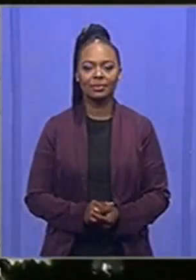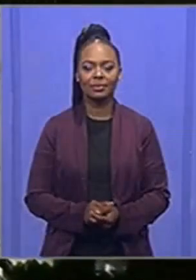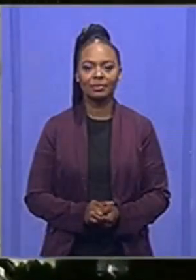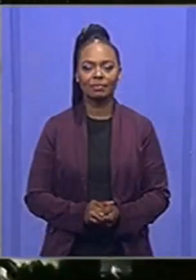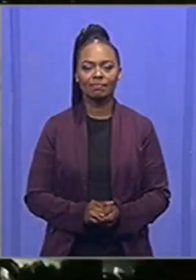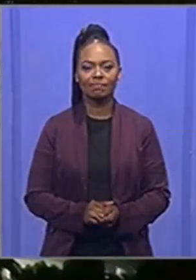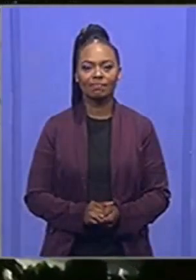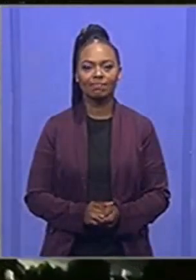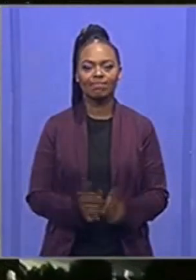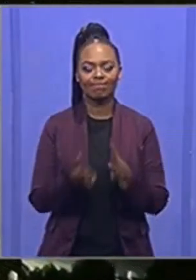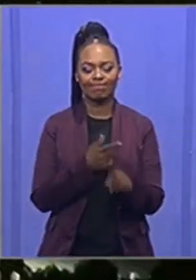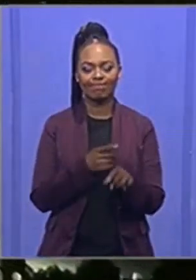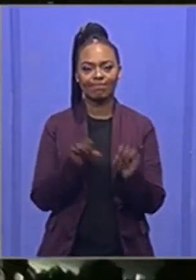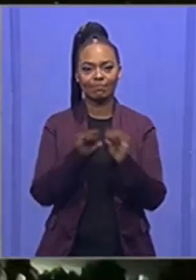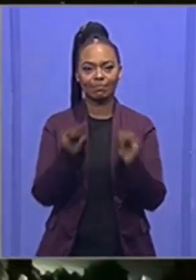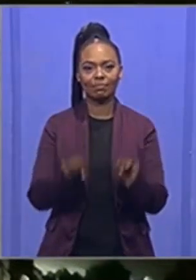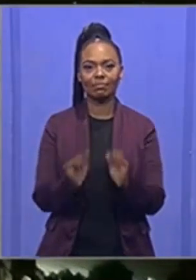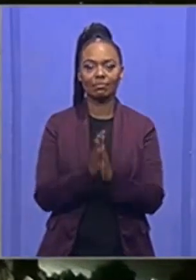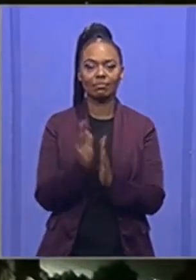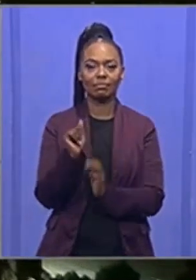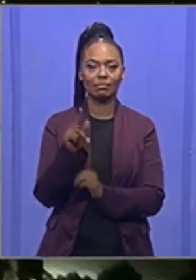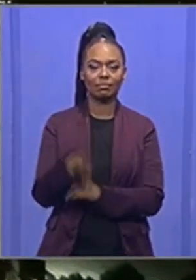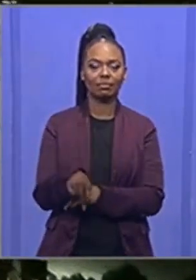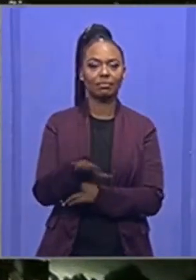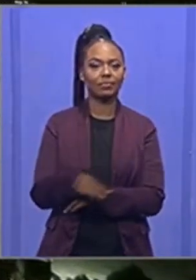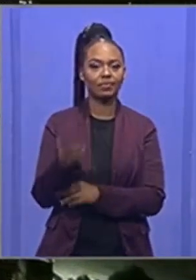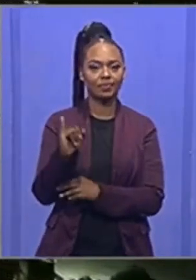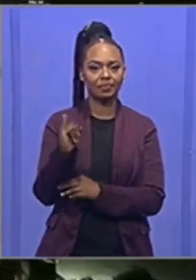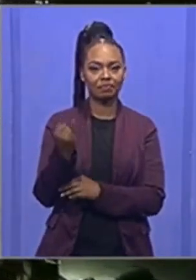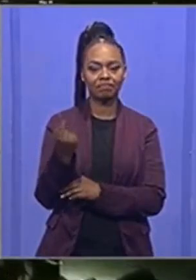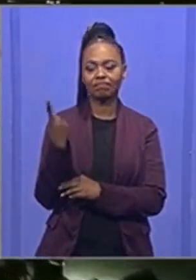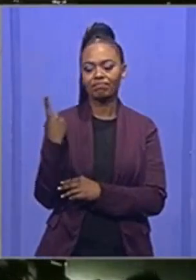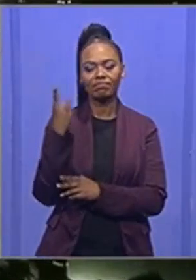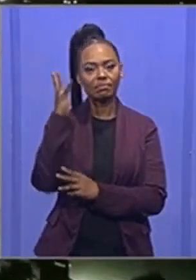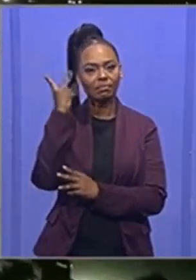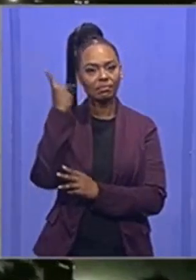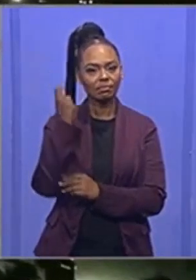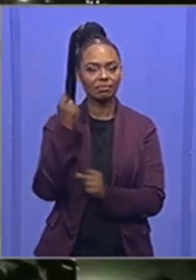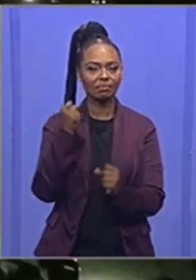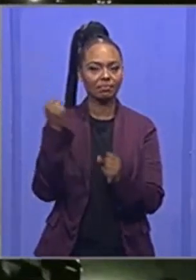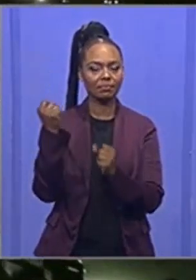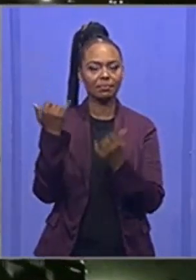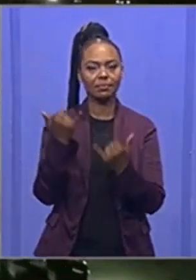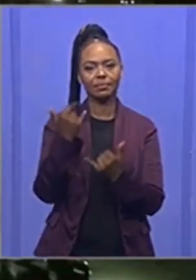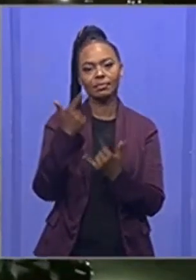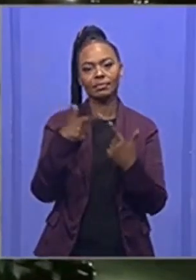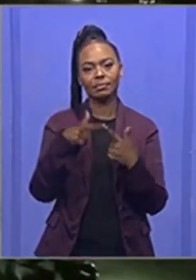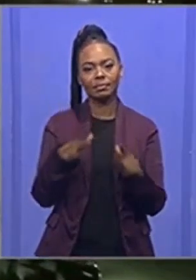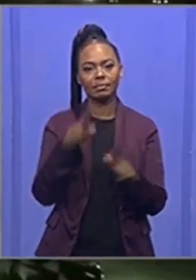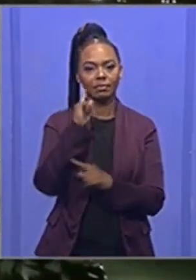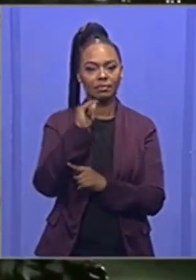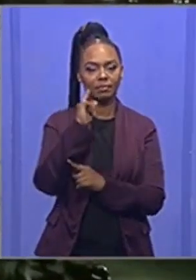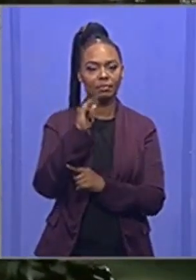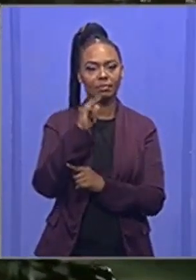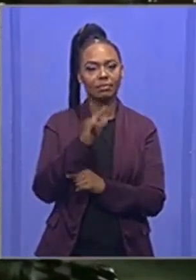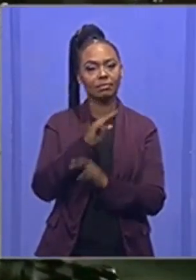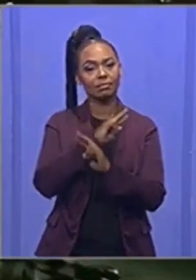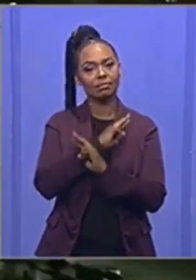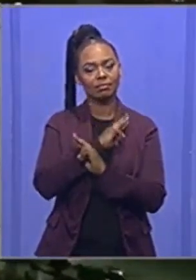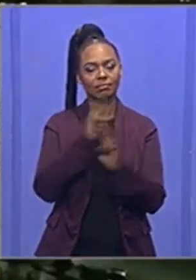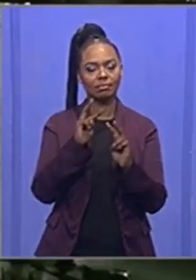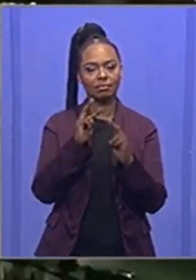Ka tlhamolelo go tswa SABC Studio 10 Auckland Park, Johannesburg, nna le Tshwaefo sa Ntswelengwe re go tlisa kgaso ya dikgang tsa Setswana a re ketle